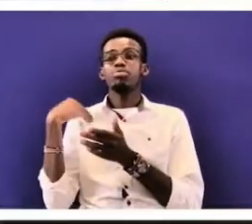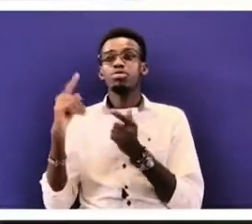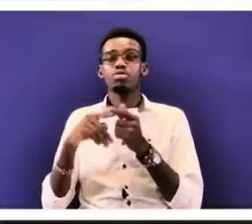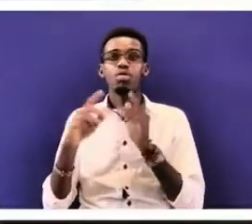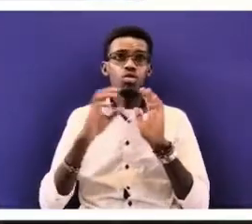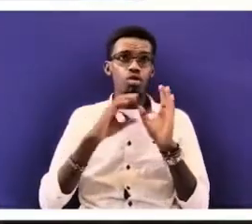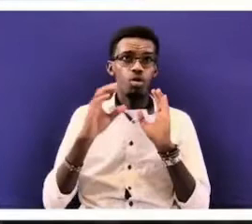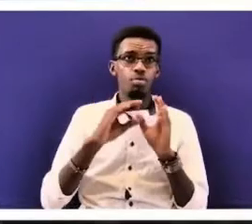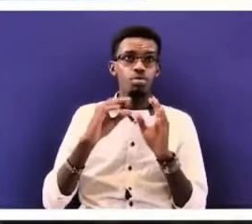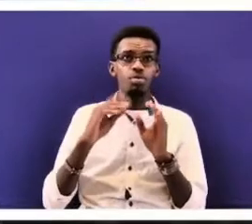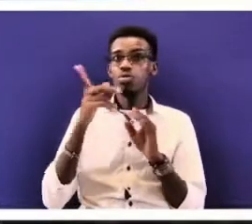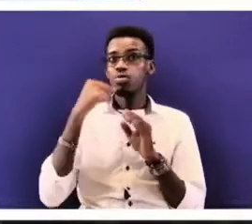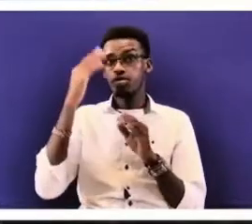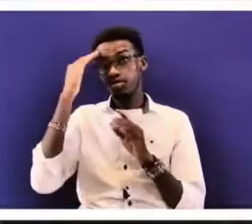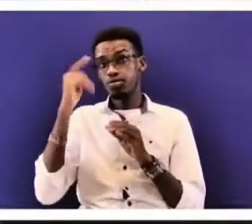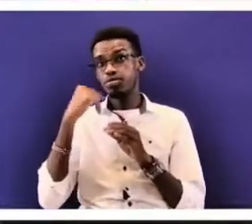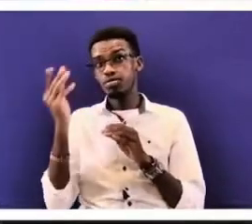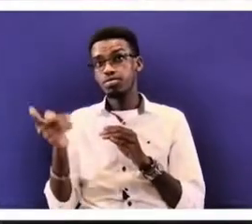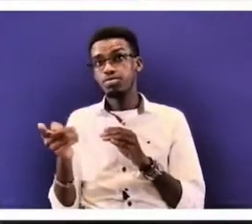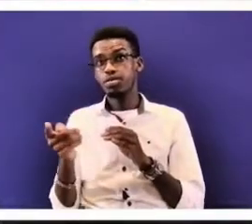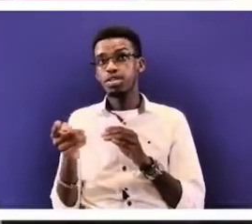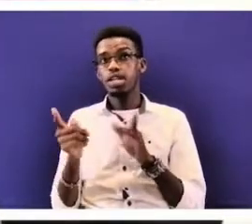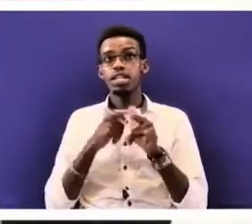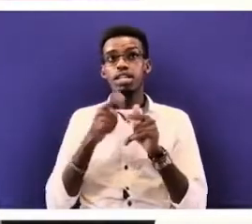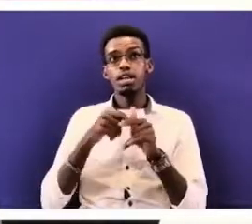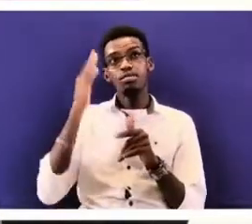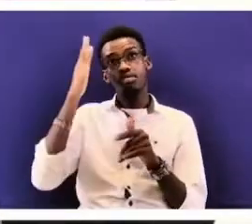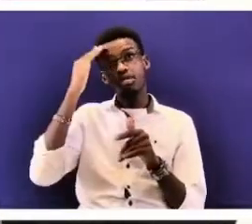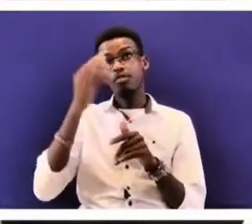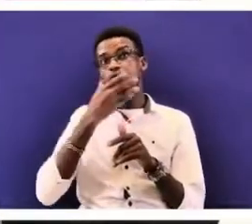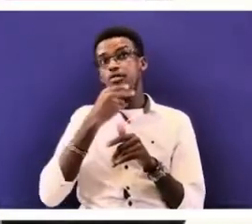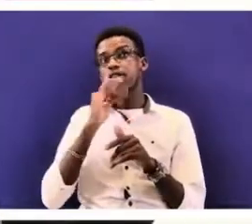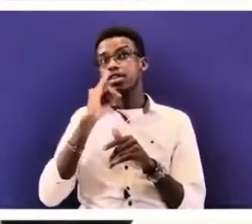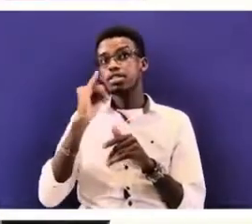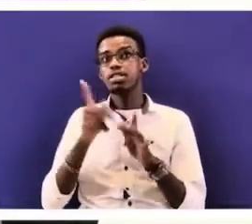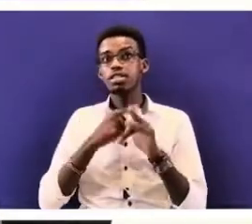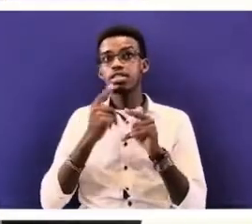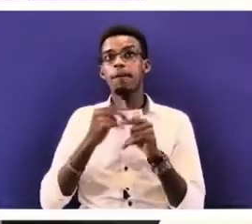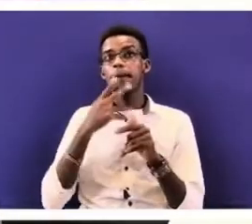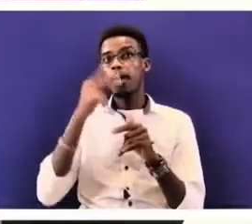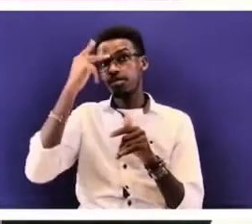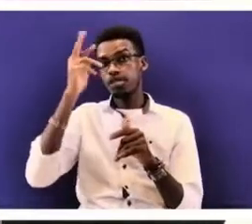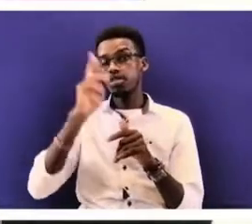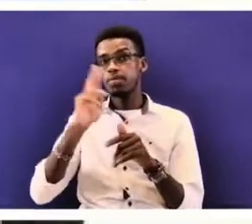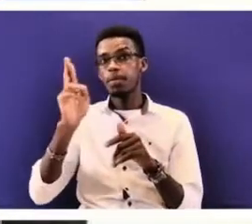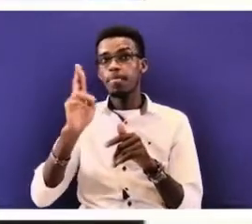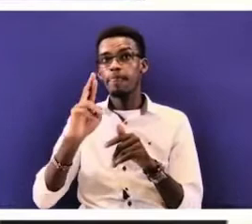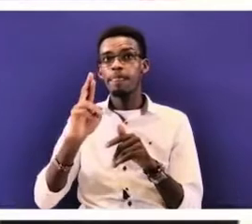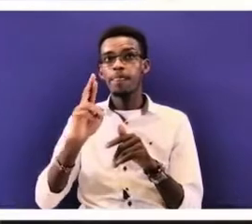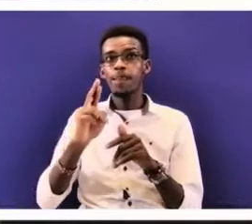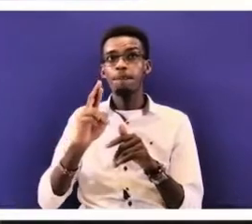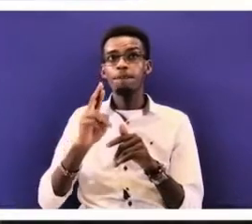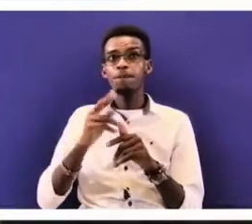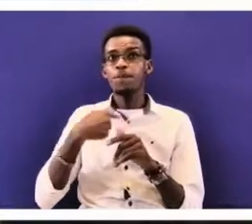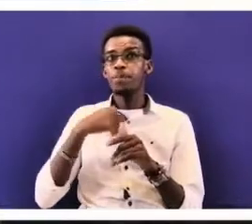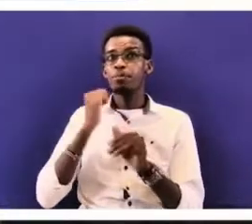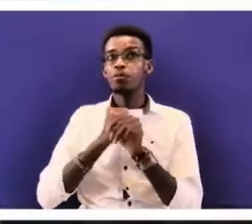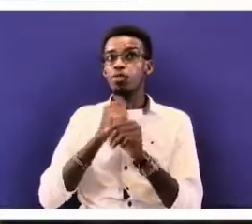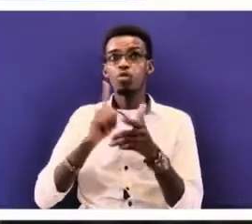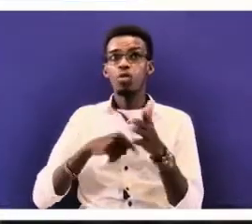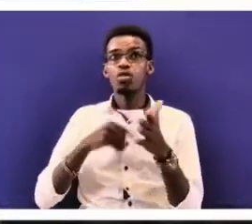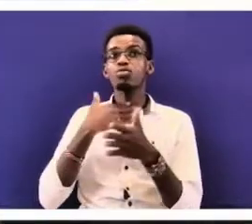on who's who, not on because you know who my father is and because of who my parents are, I can do whatever I want to